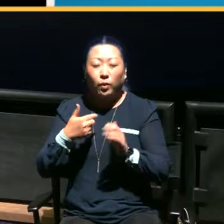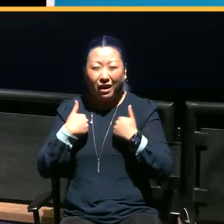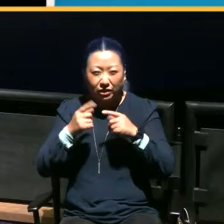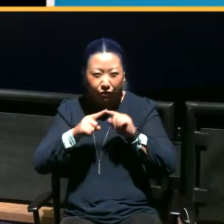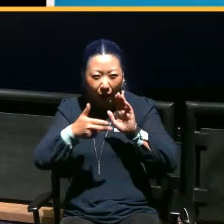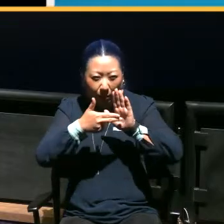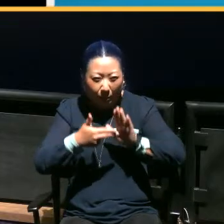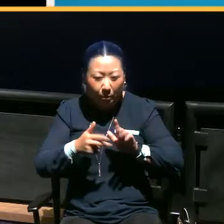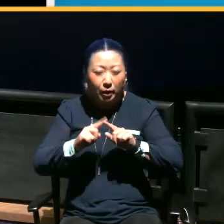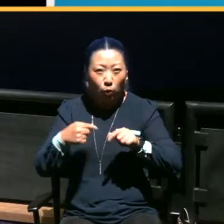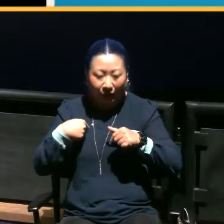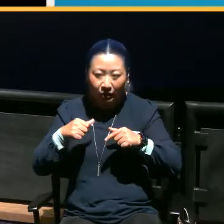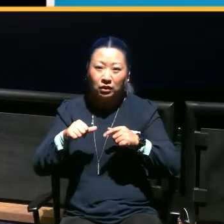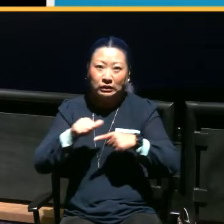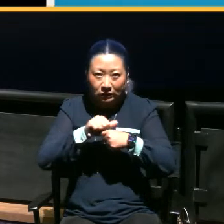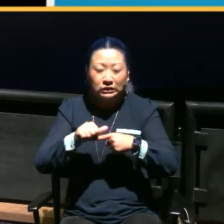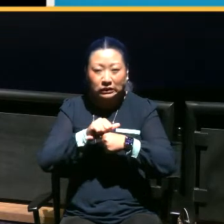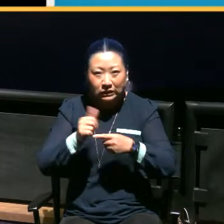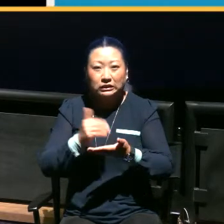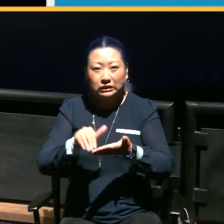practiced.